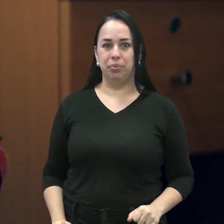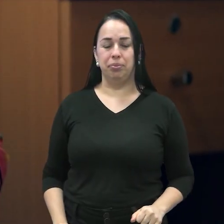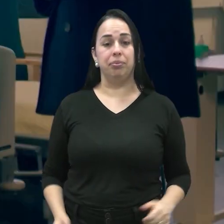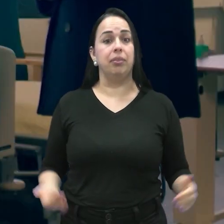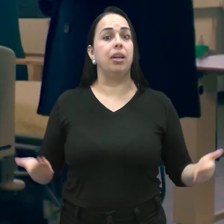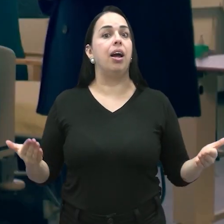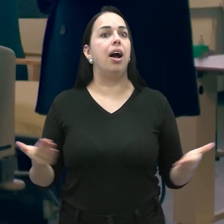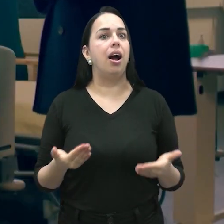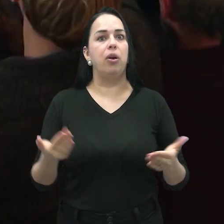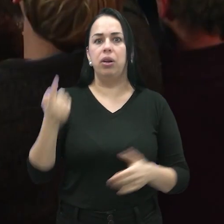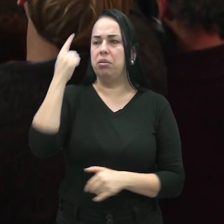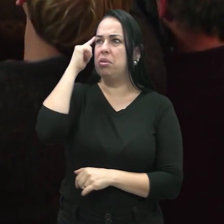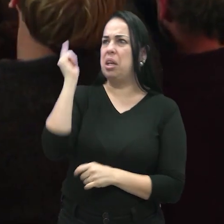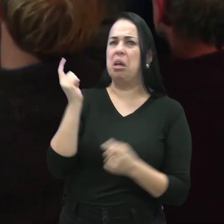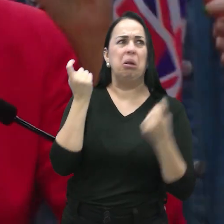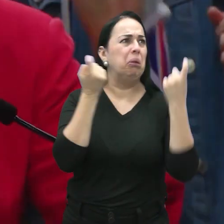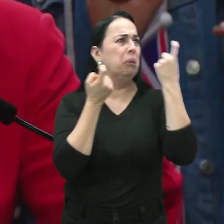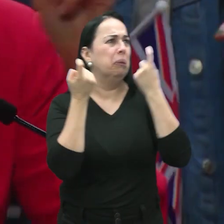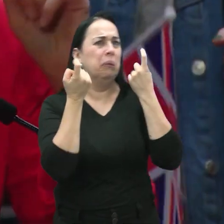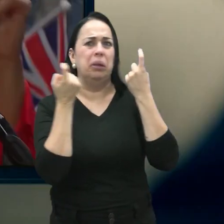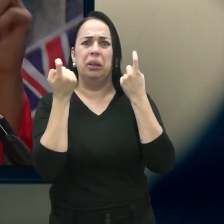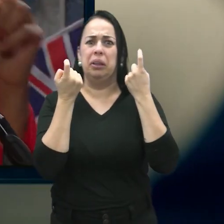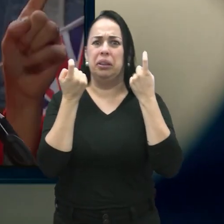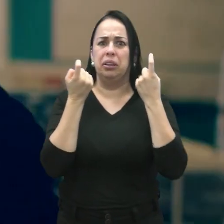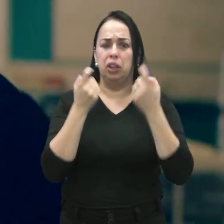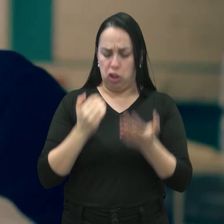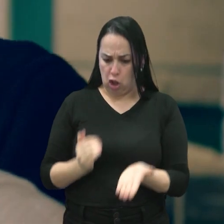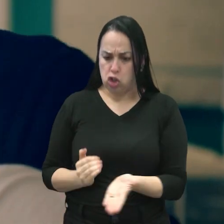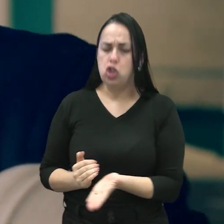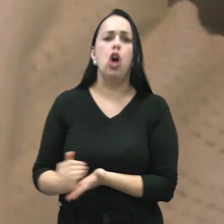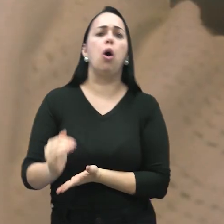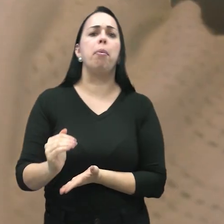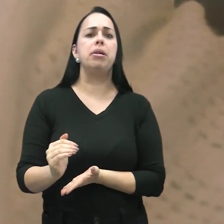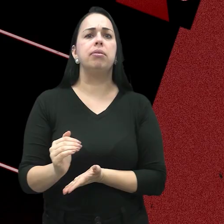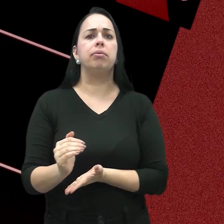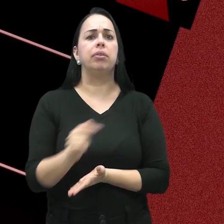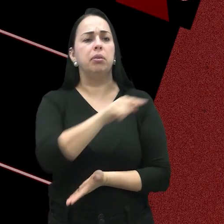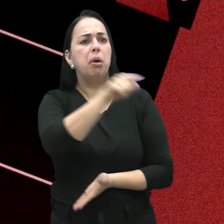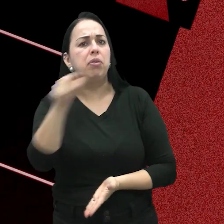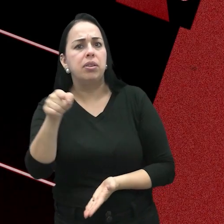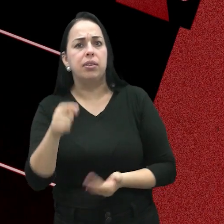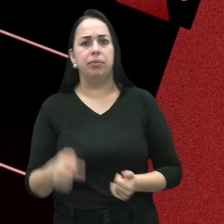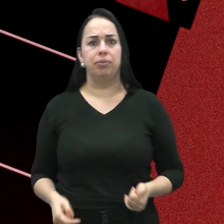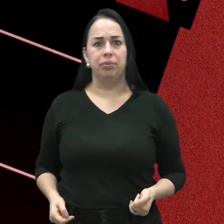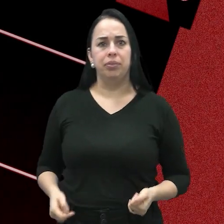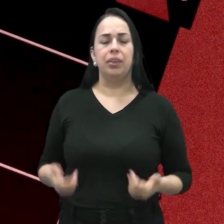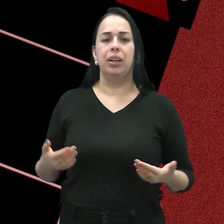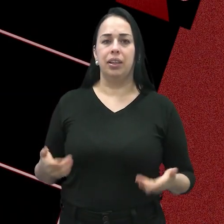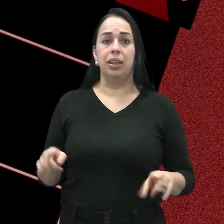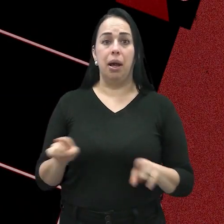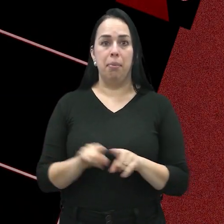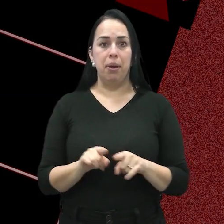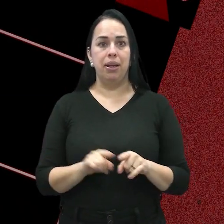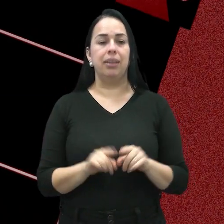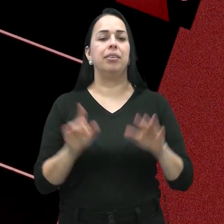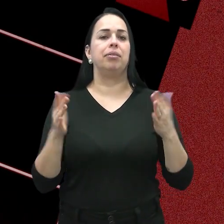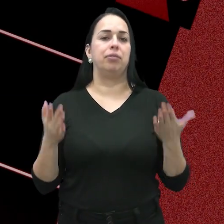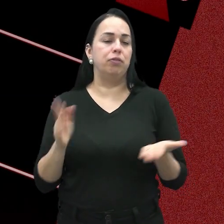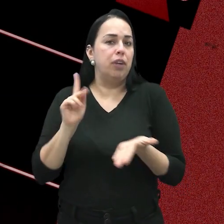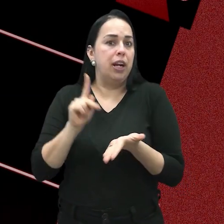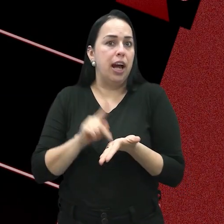Wow, I don't know what to worry about first. I'm only just beginning. What's it going to be like for you? A gente acompanha também a